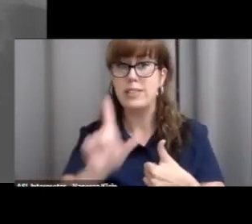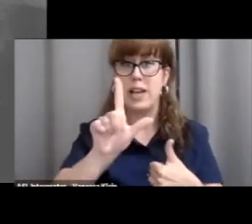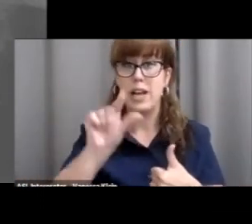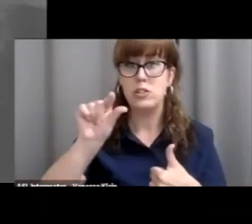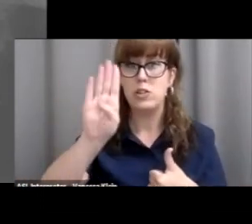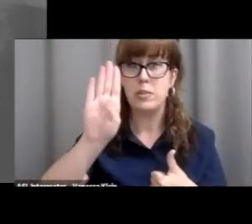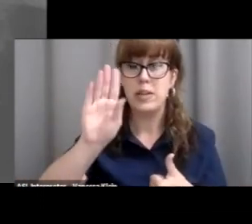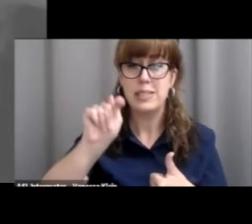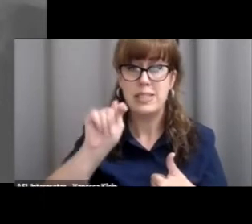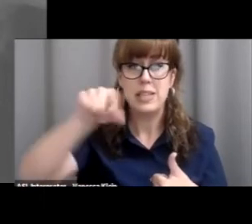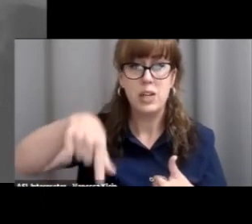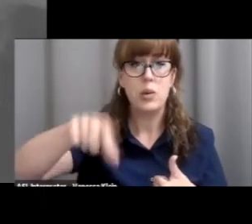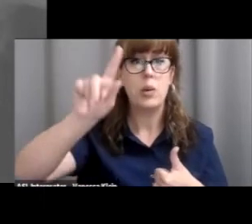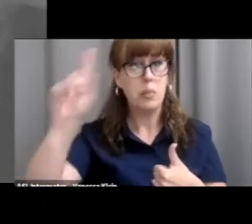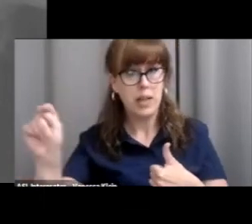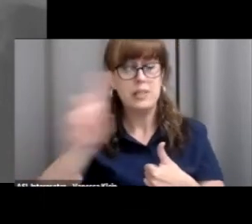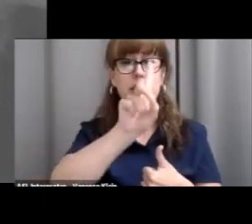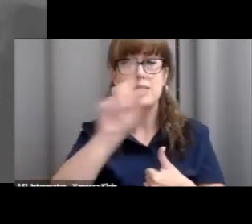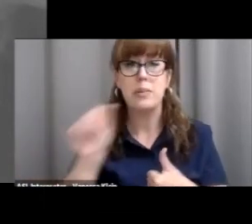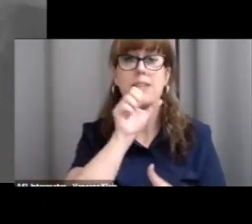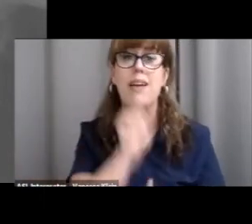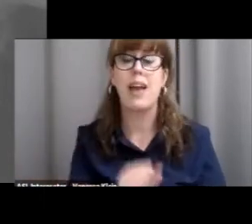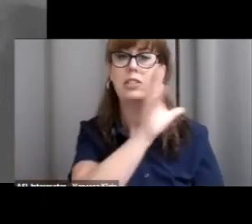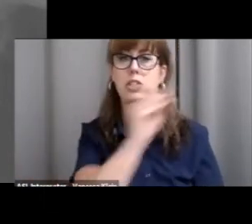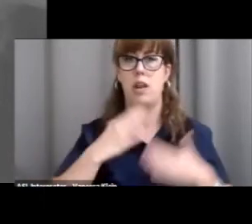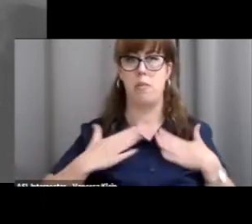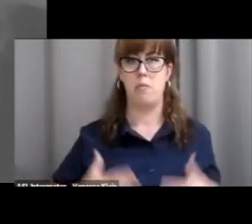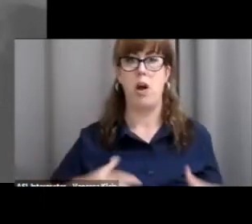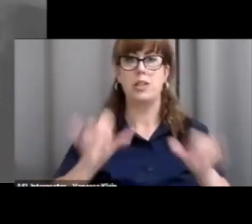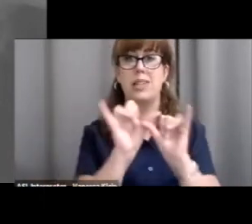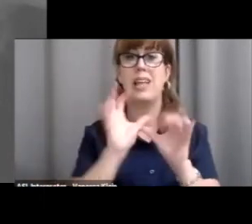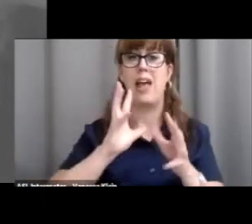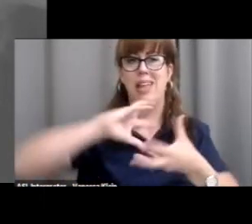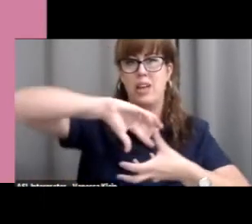So we're looking at these identities and also the intersectionality of these identities.